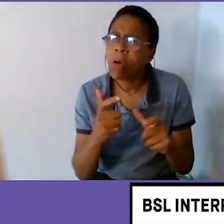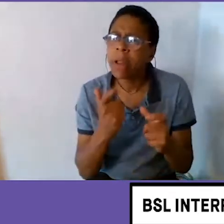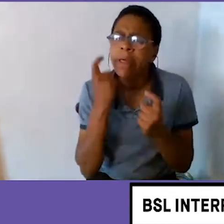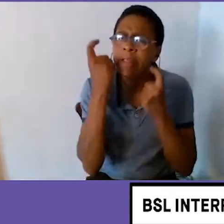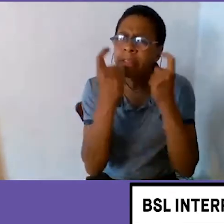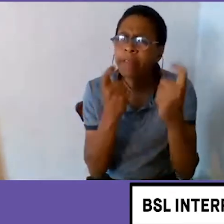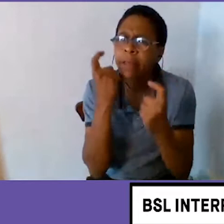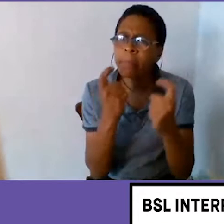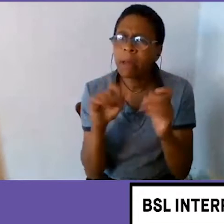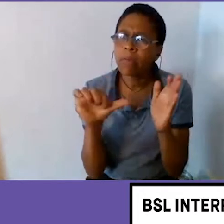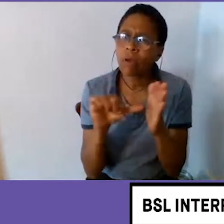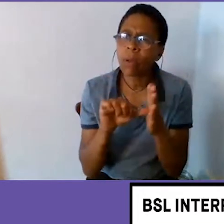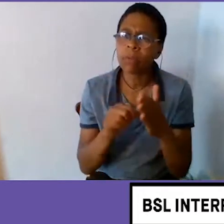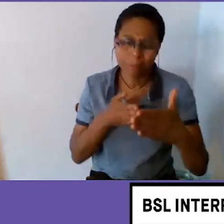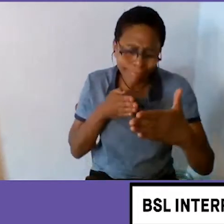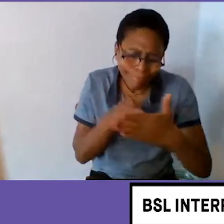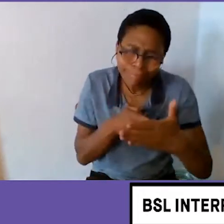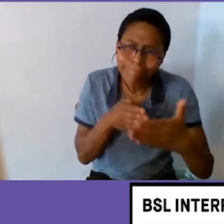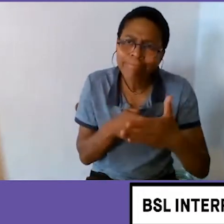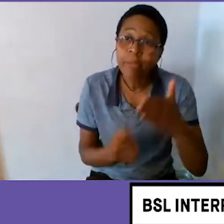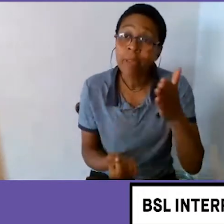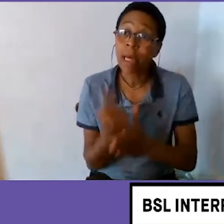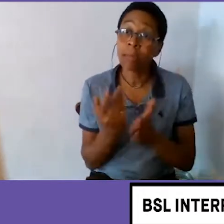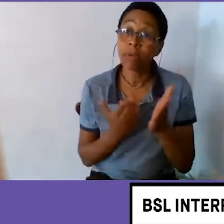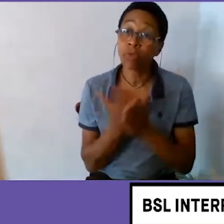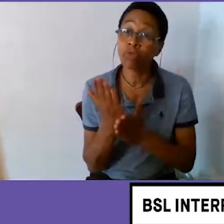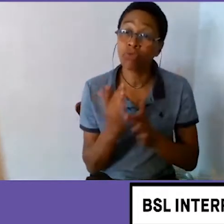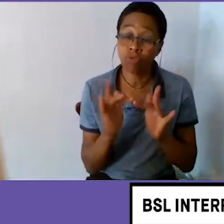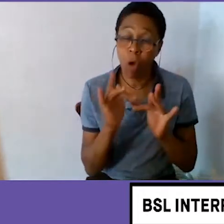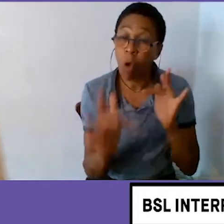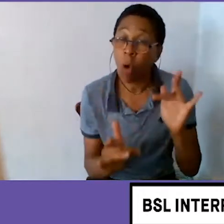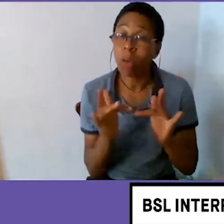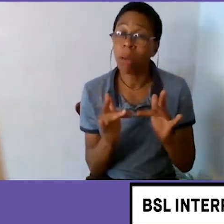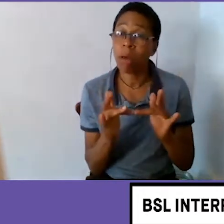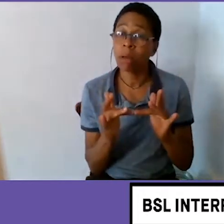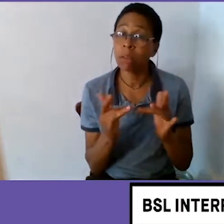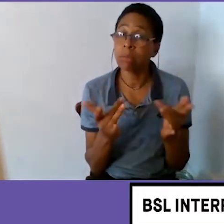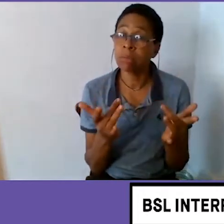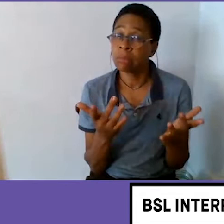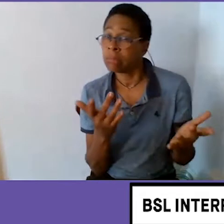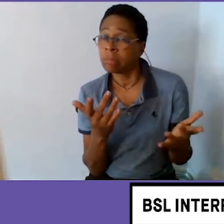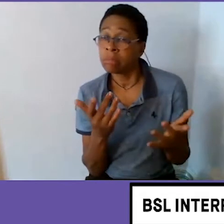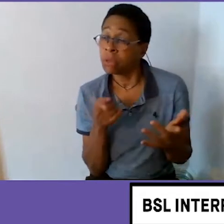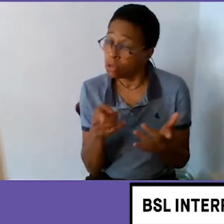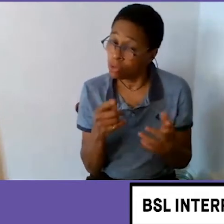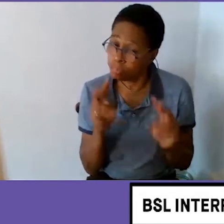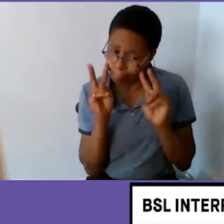that can happen with online platforms, have you come into any issues or problems